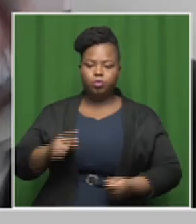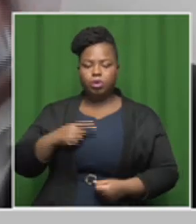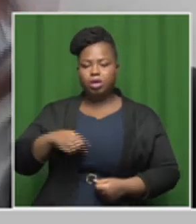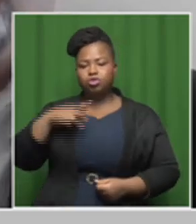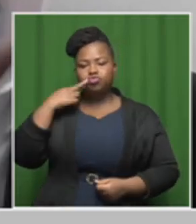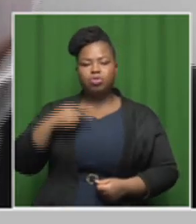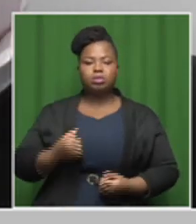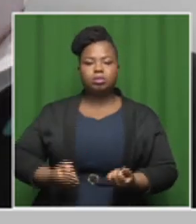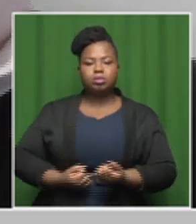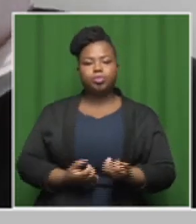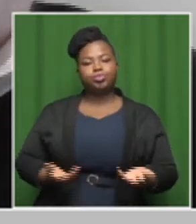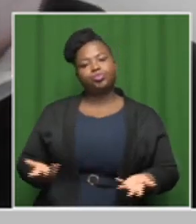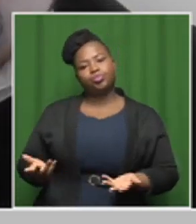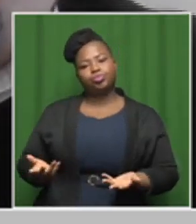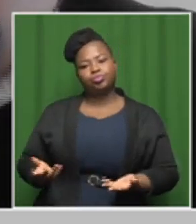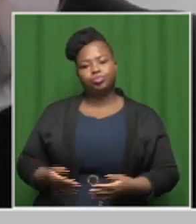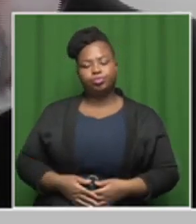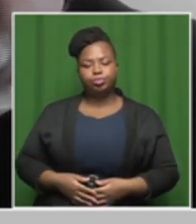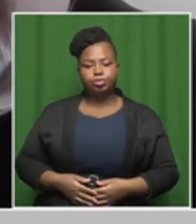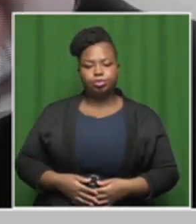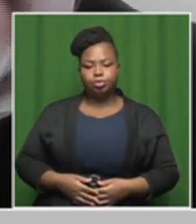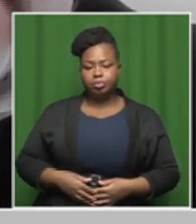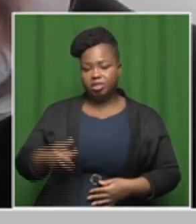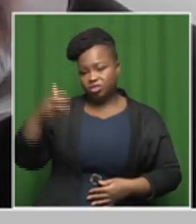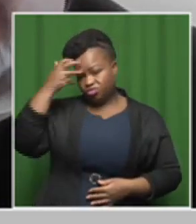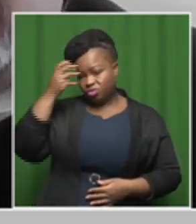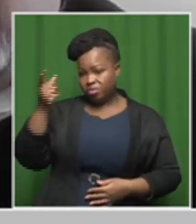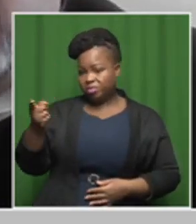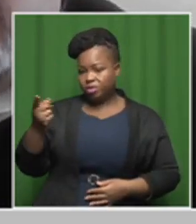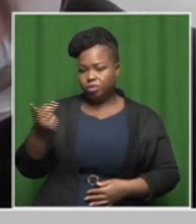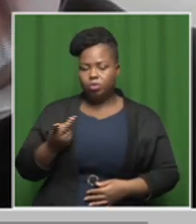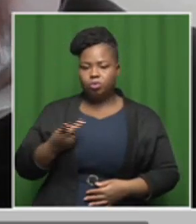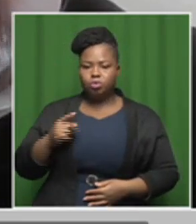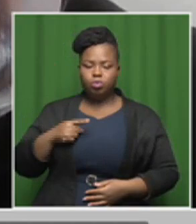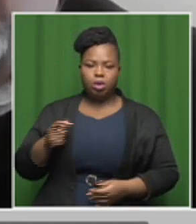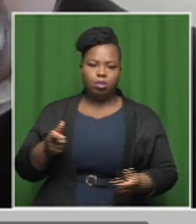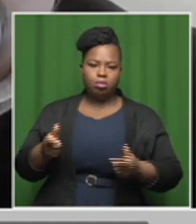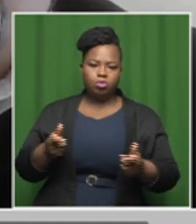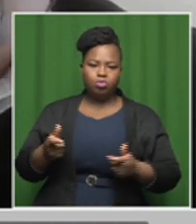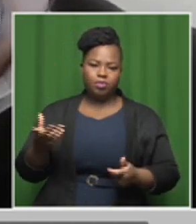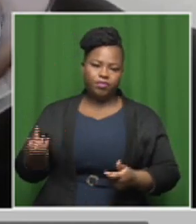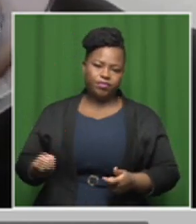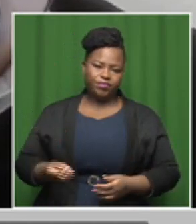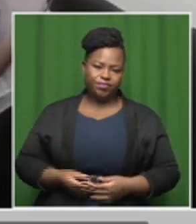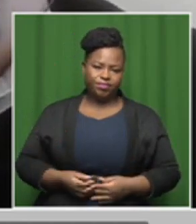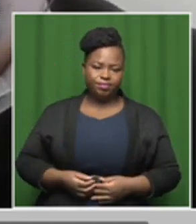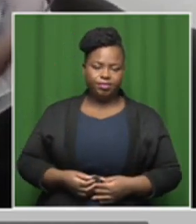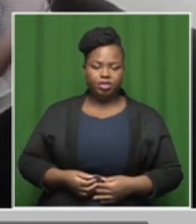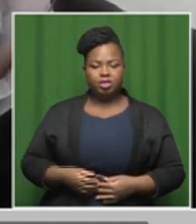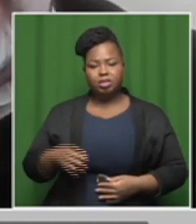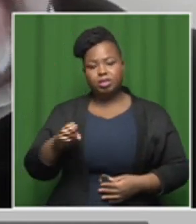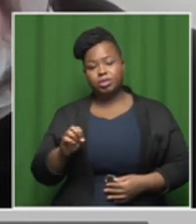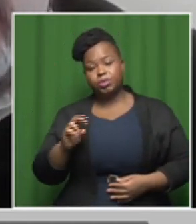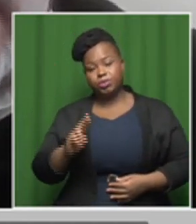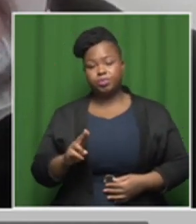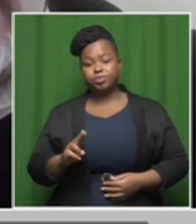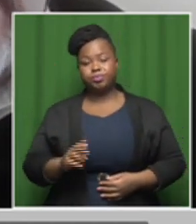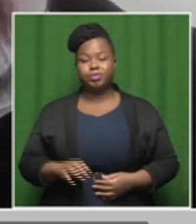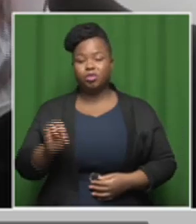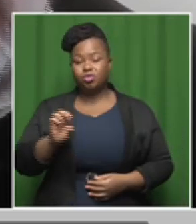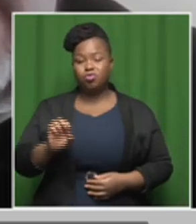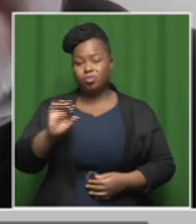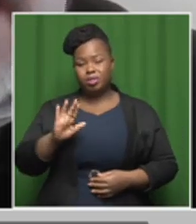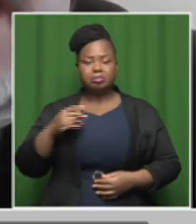Russia? In Trump's parlance, they're holding the cards. The Europeans were very disappointed with